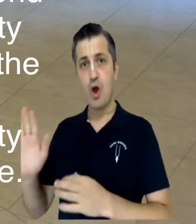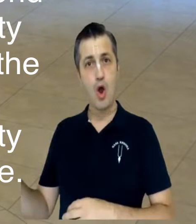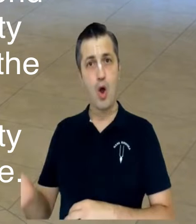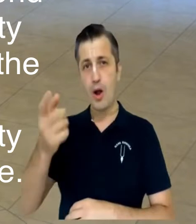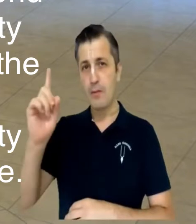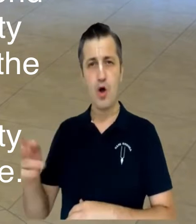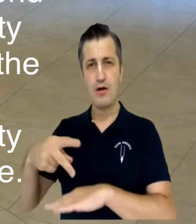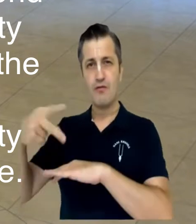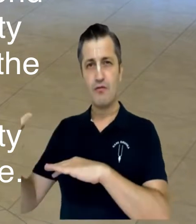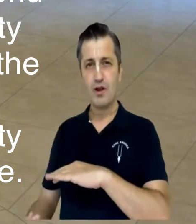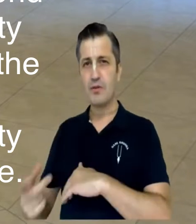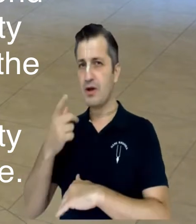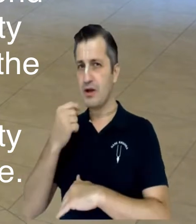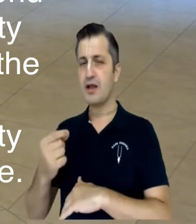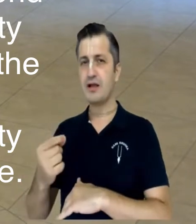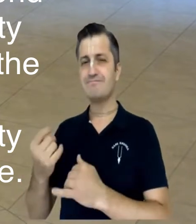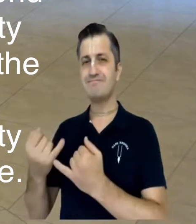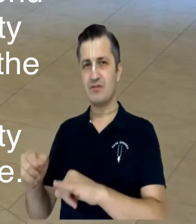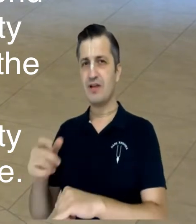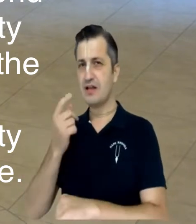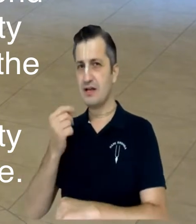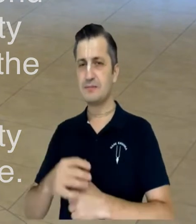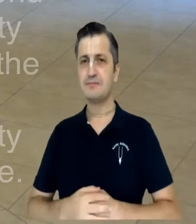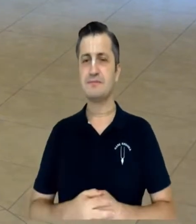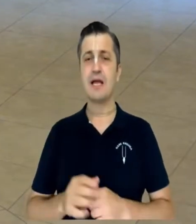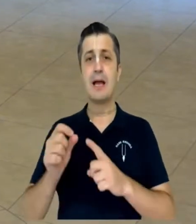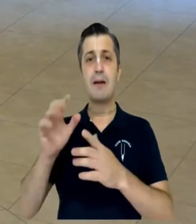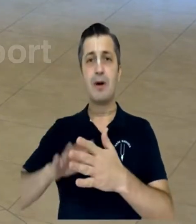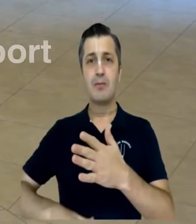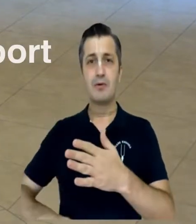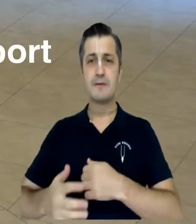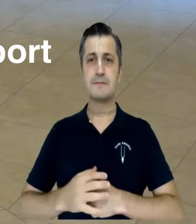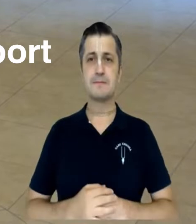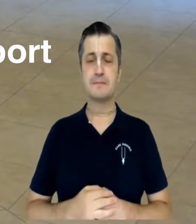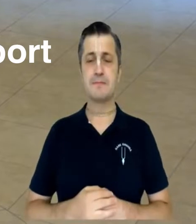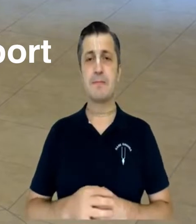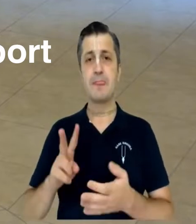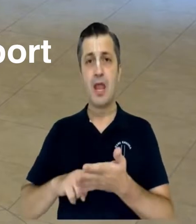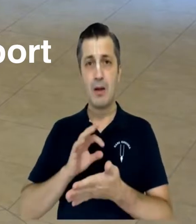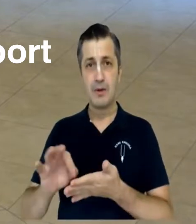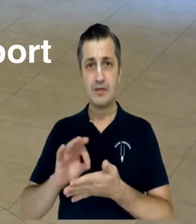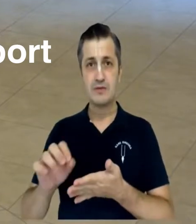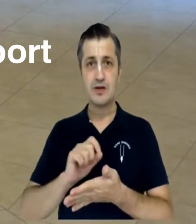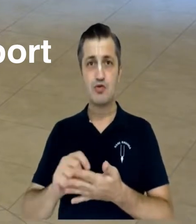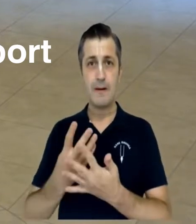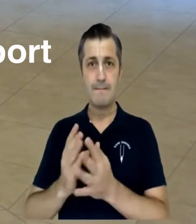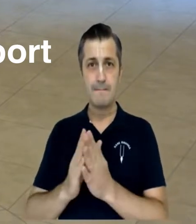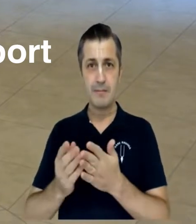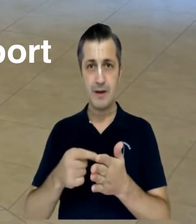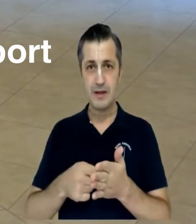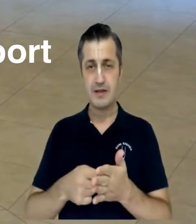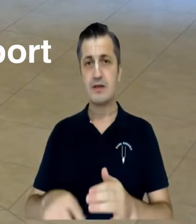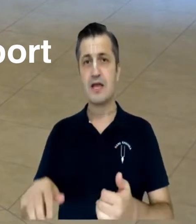As already explained, the Lord in His incarnation as Vyasadeva compiled the Vedanta Sutra. Here the Lord is giving